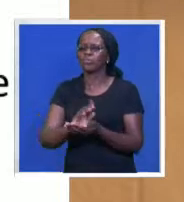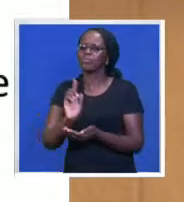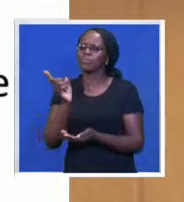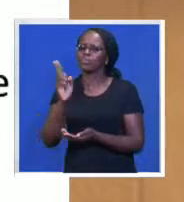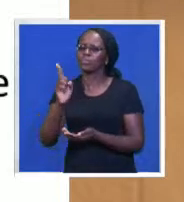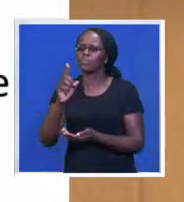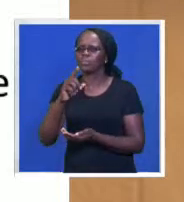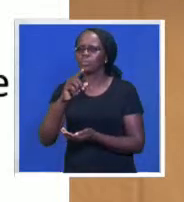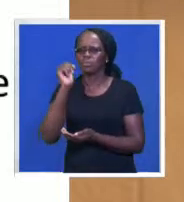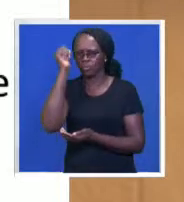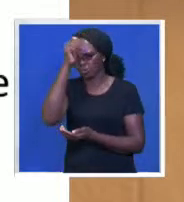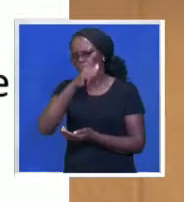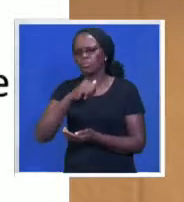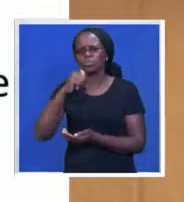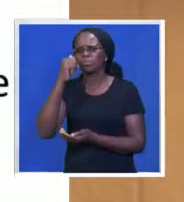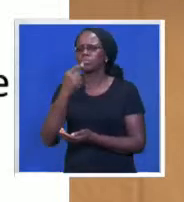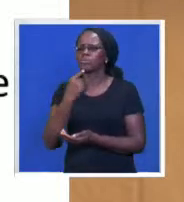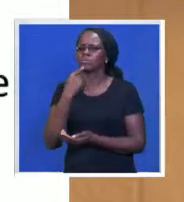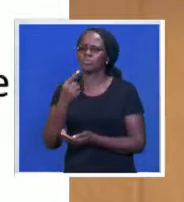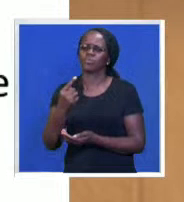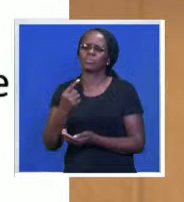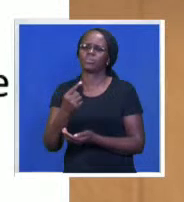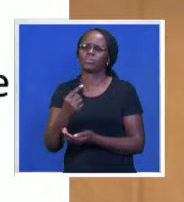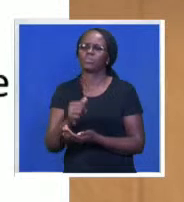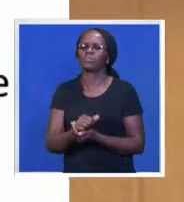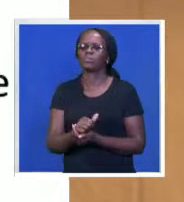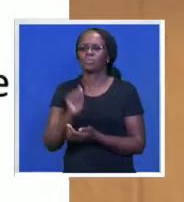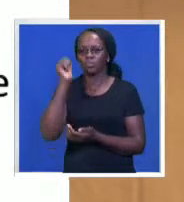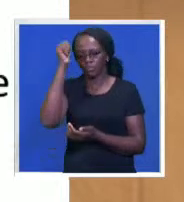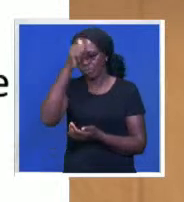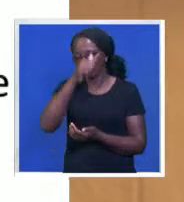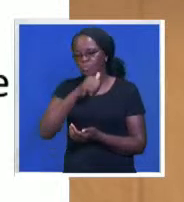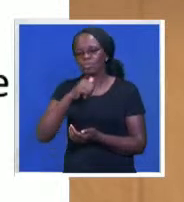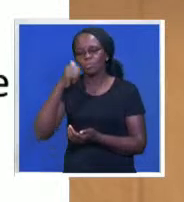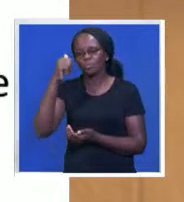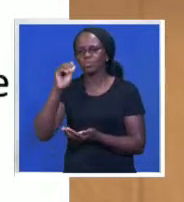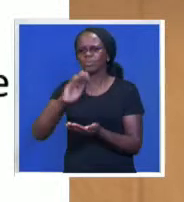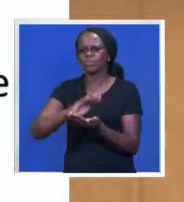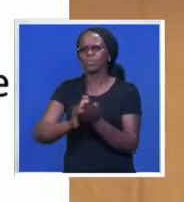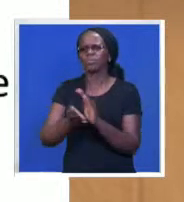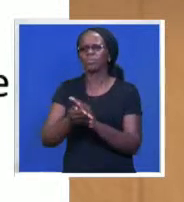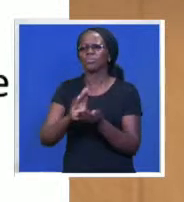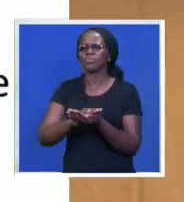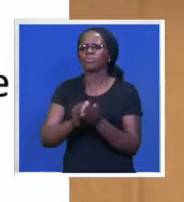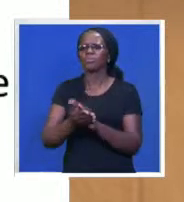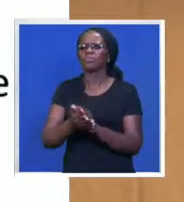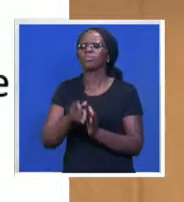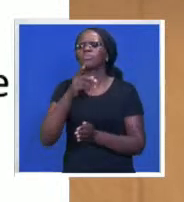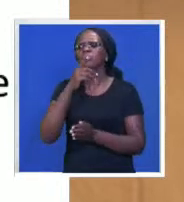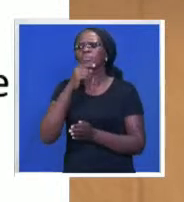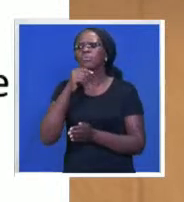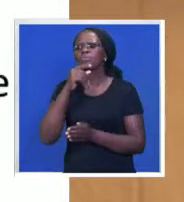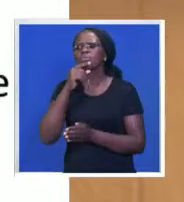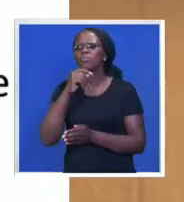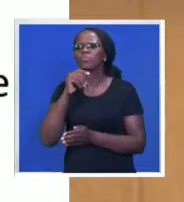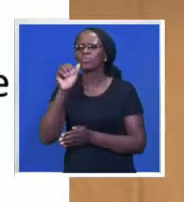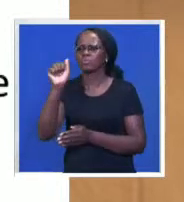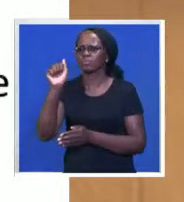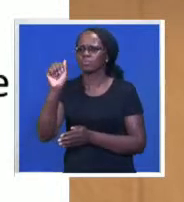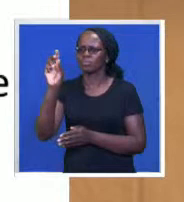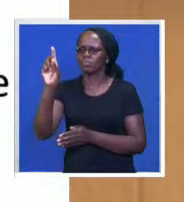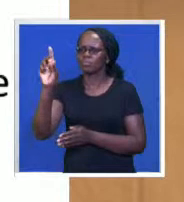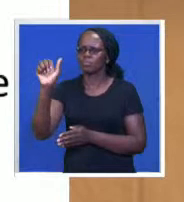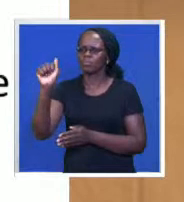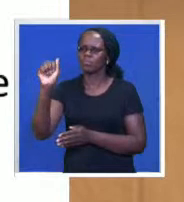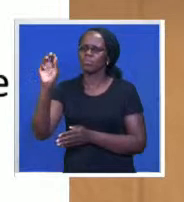creation? God created man, Adam, and a woman, named her Eve. After he